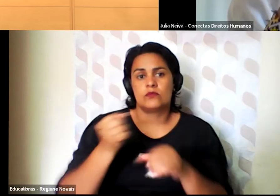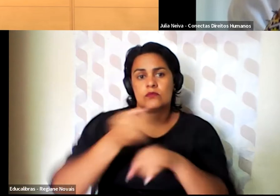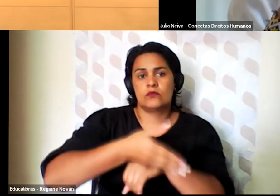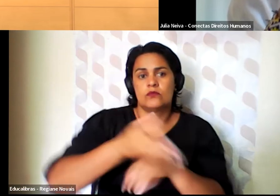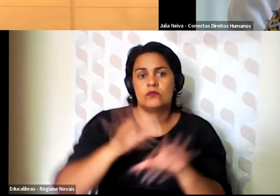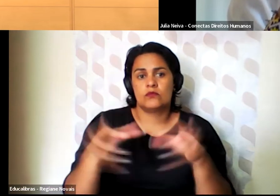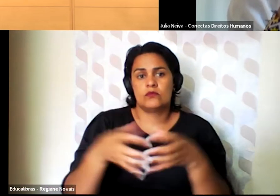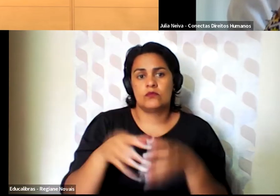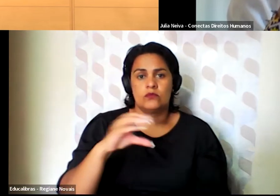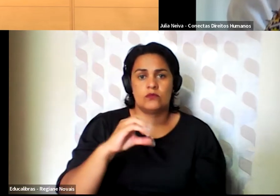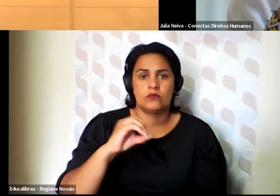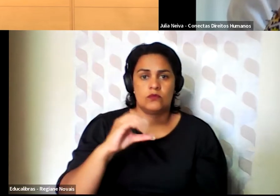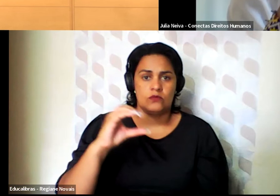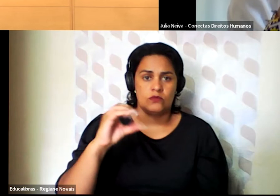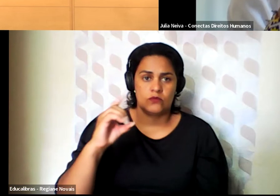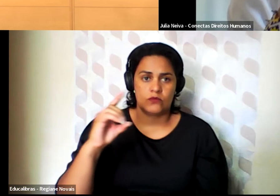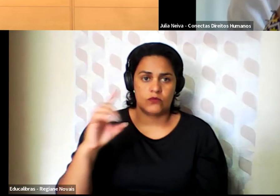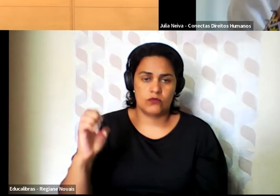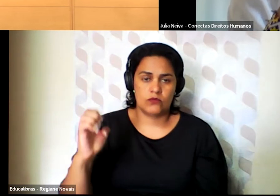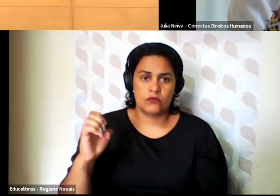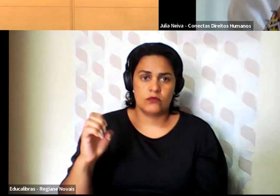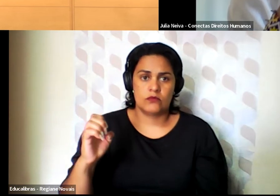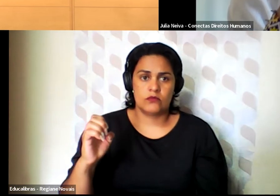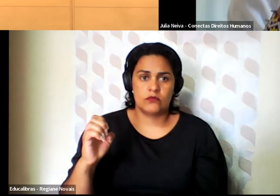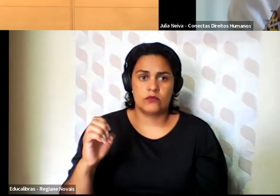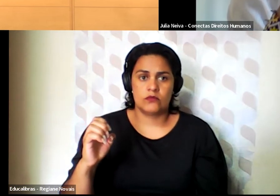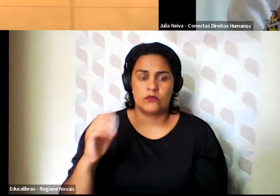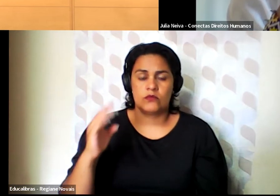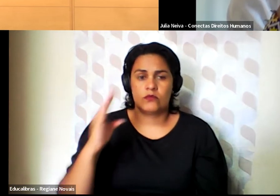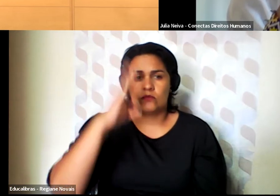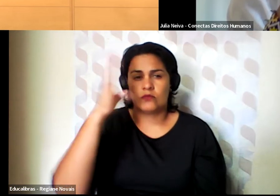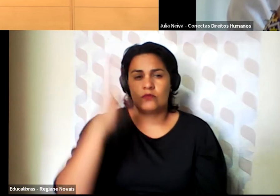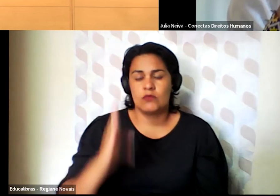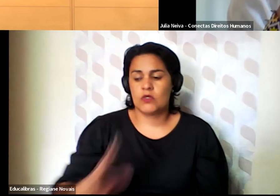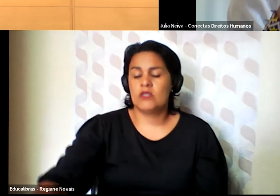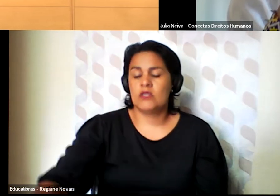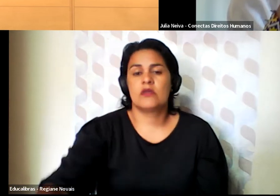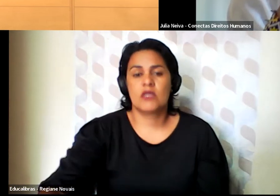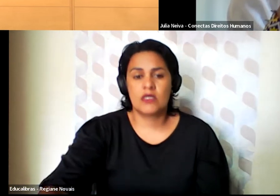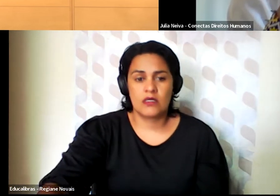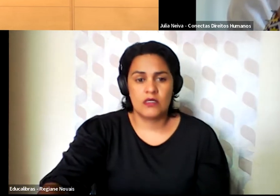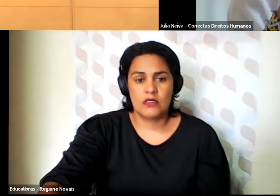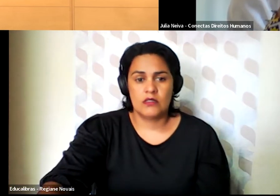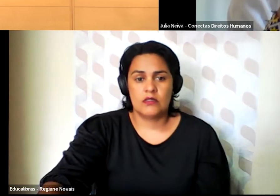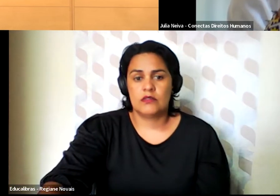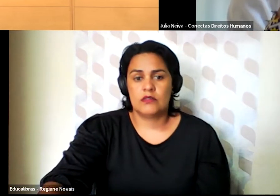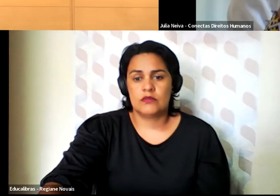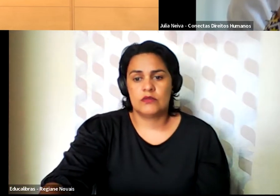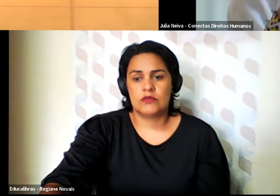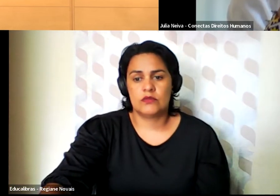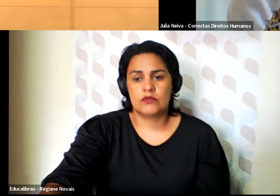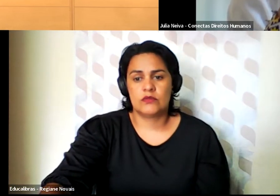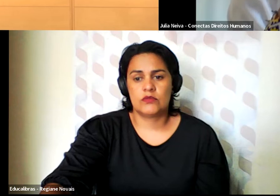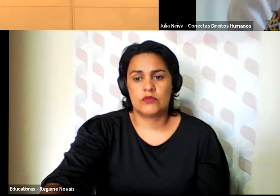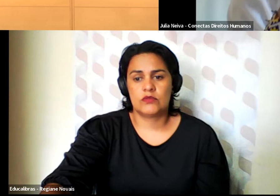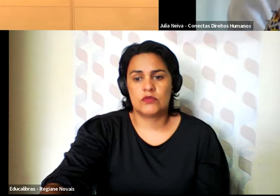way of the OCDE, but rather go other ways and other types of way how to solve these problems?